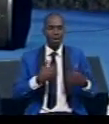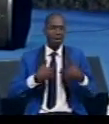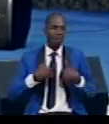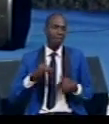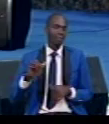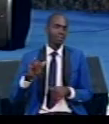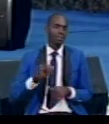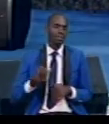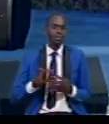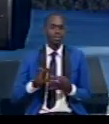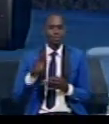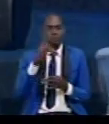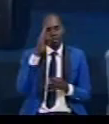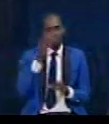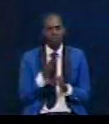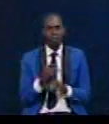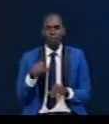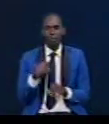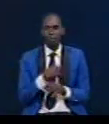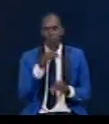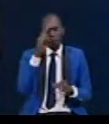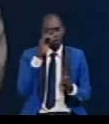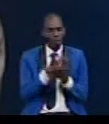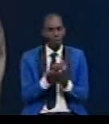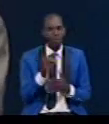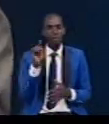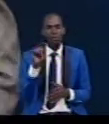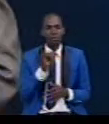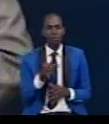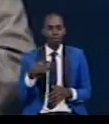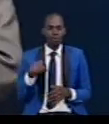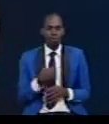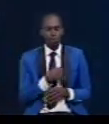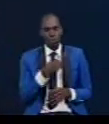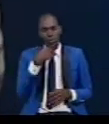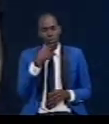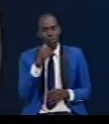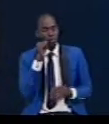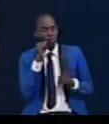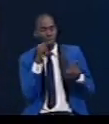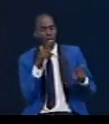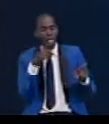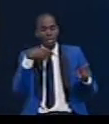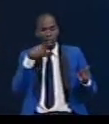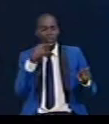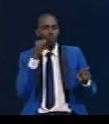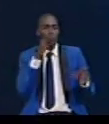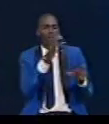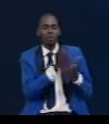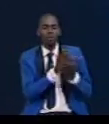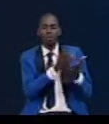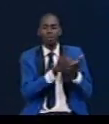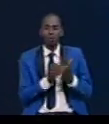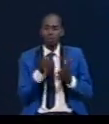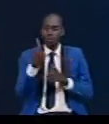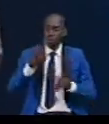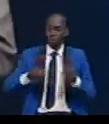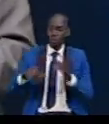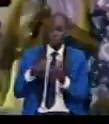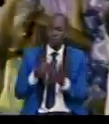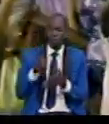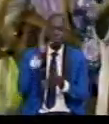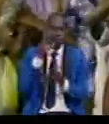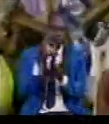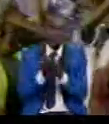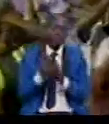believe, and therefore we have spoken. She said, and she got it. You say it, you will get